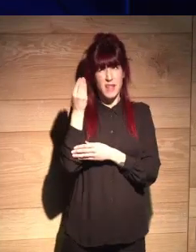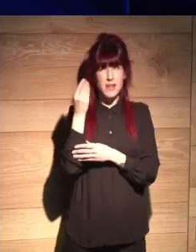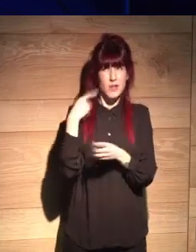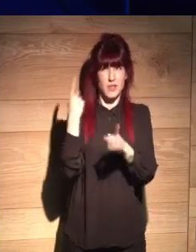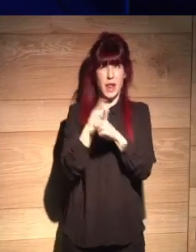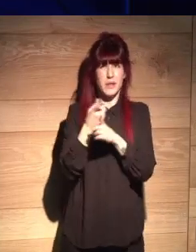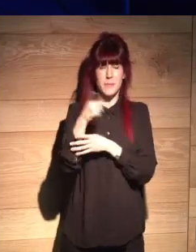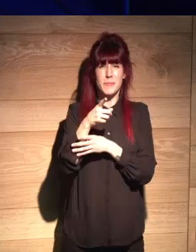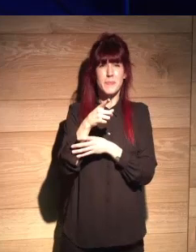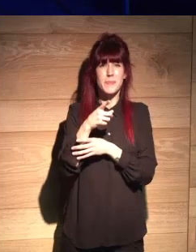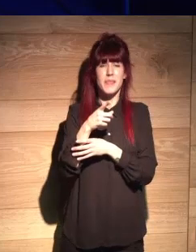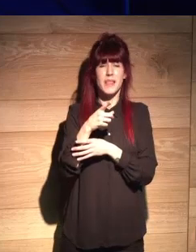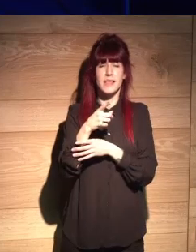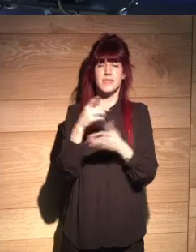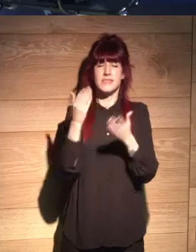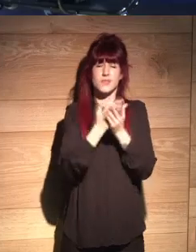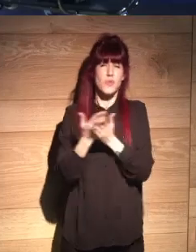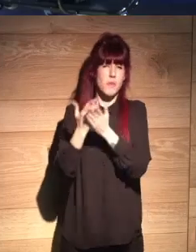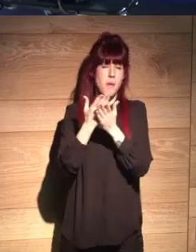the inverse direction.